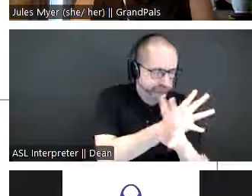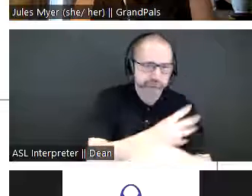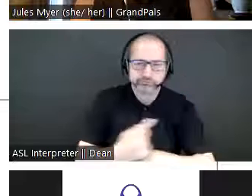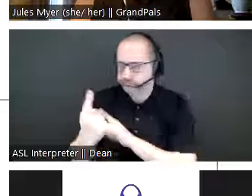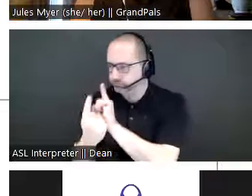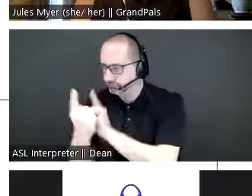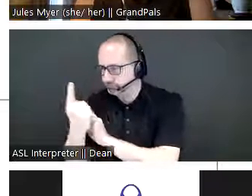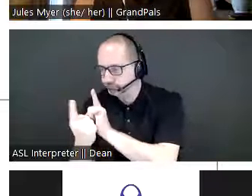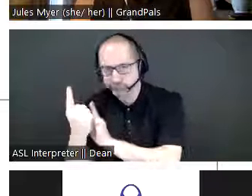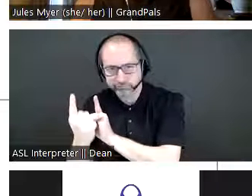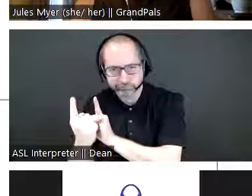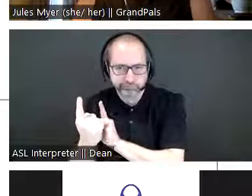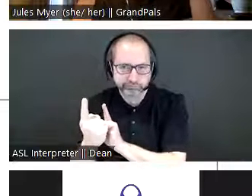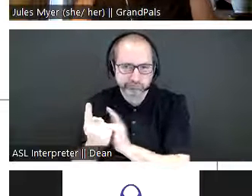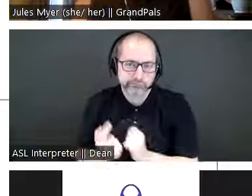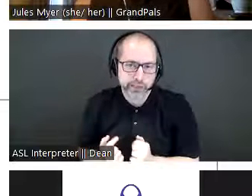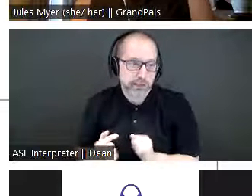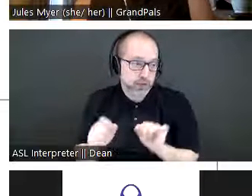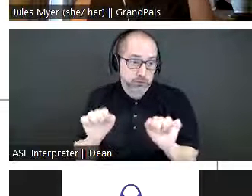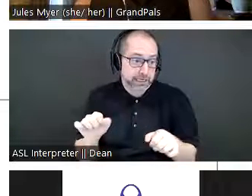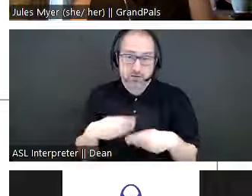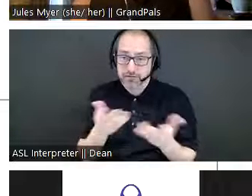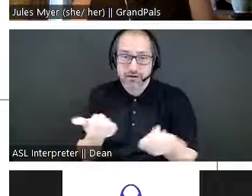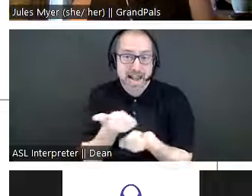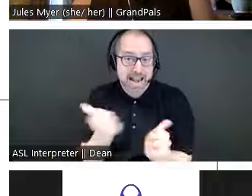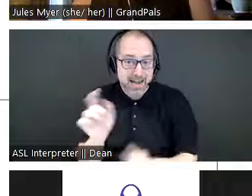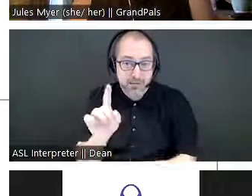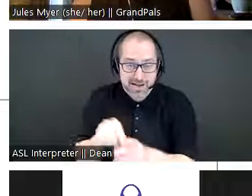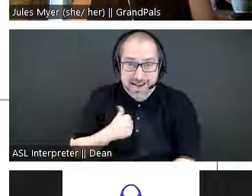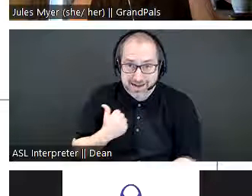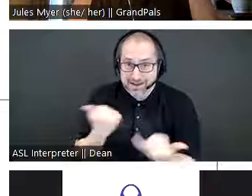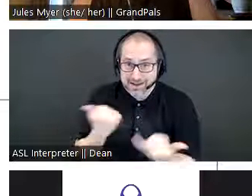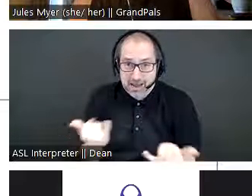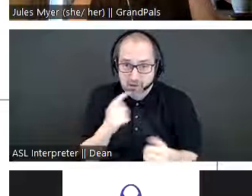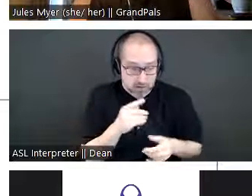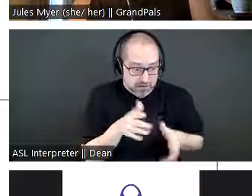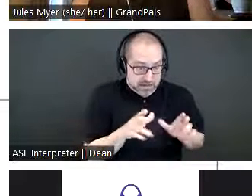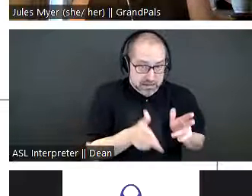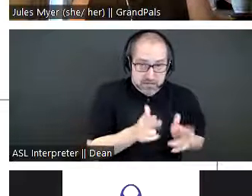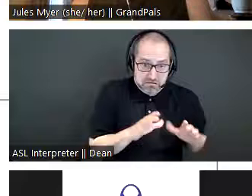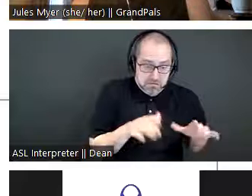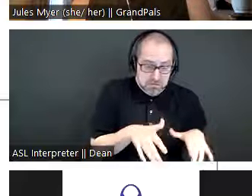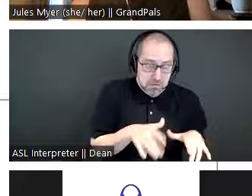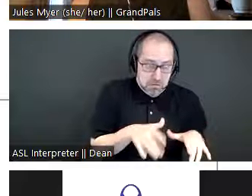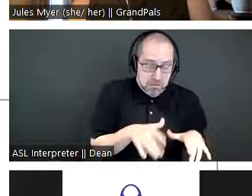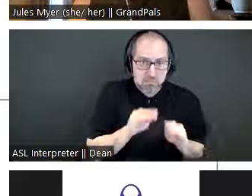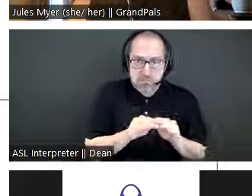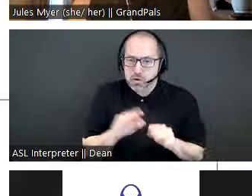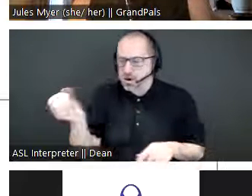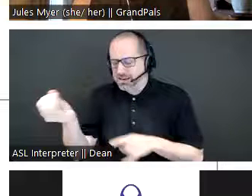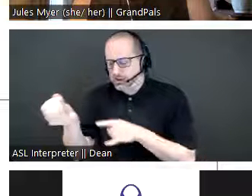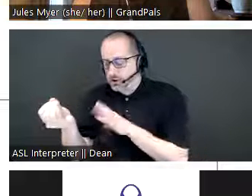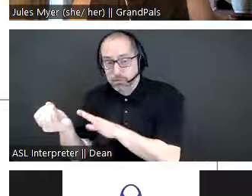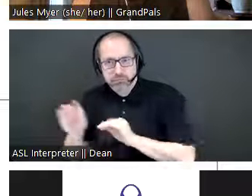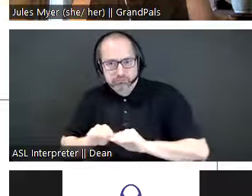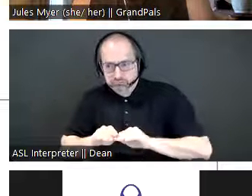can be offered in communities anywhere in Canada, and that it would reflect the requirements or the